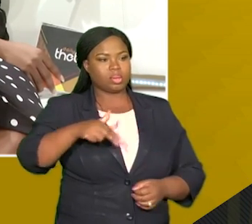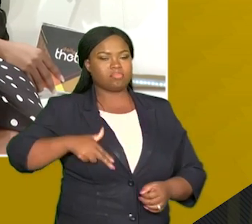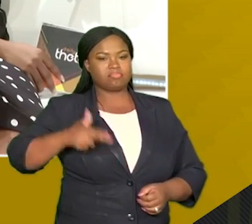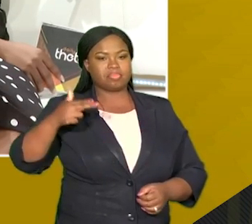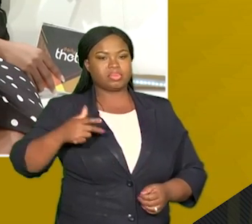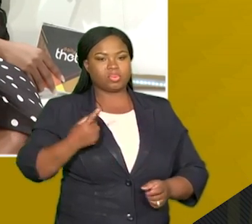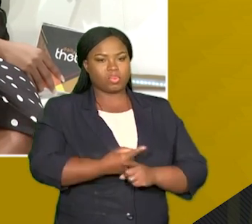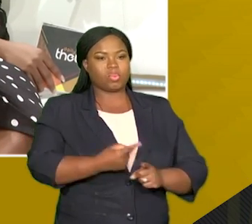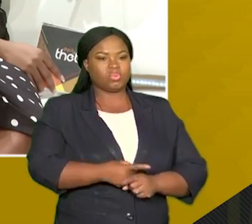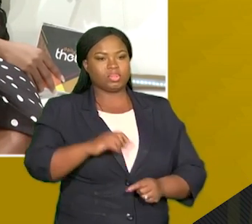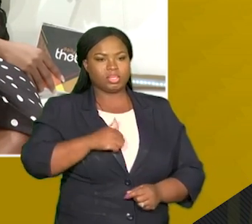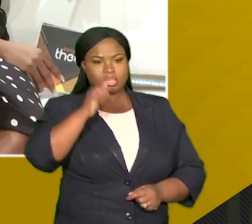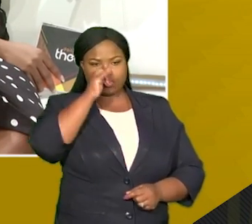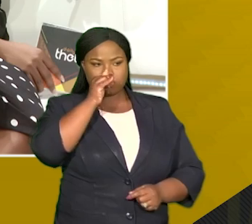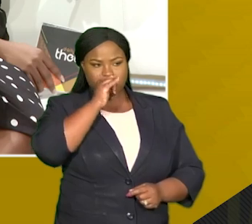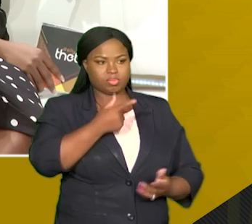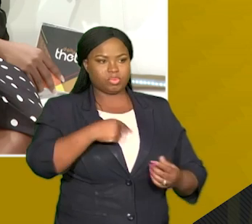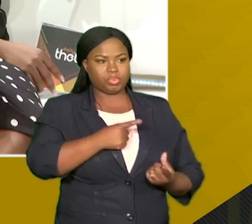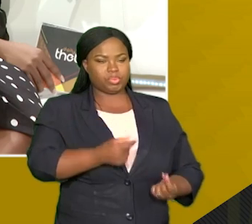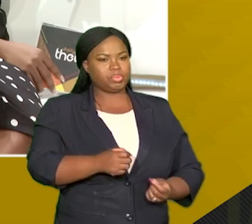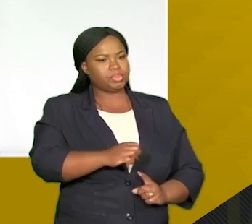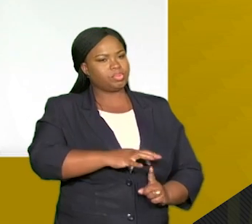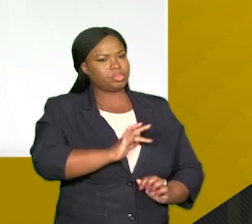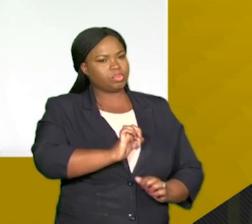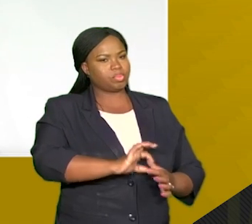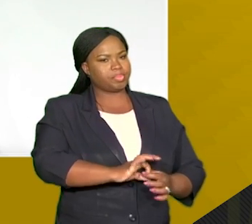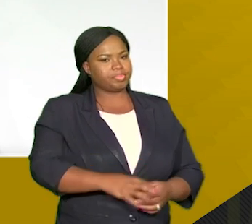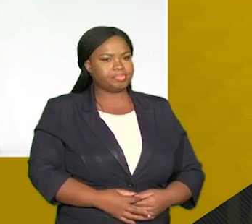uyi threat to the crime esenza. What was the situation at home?